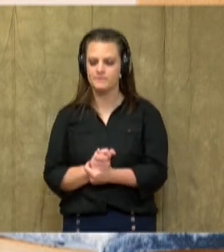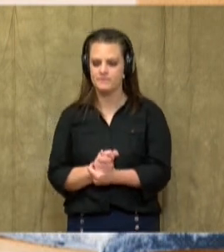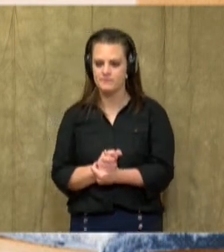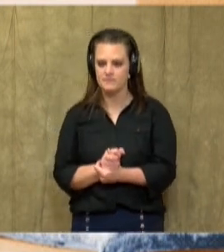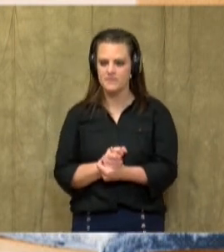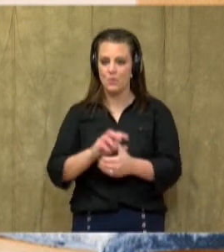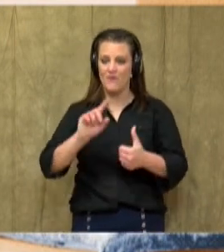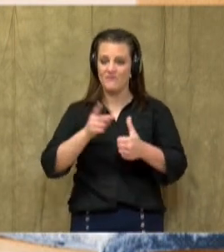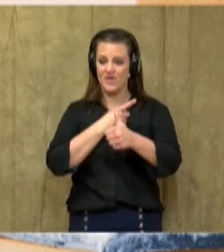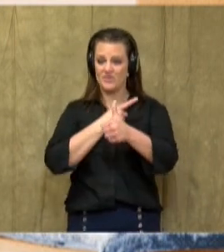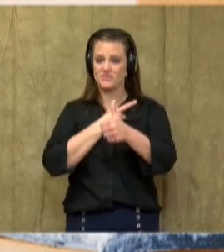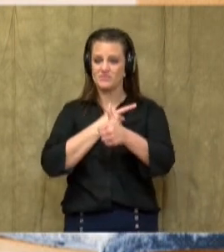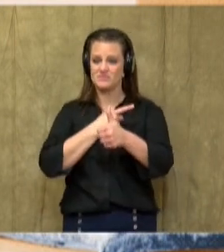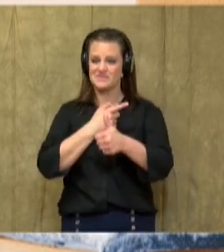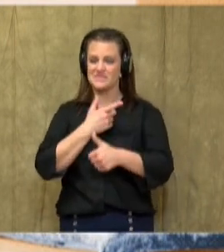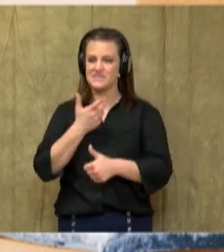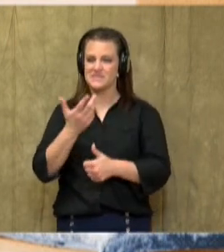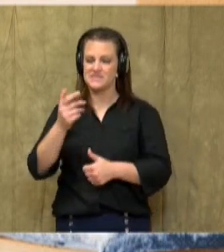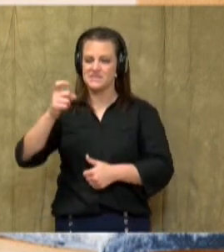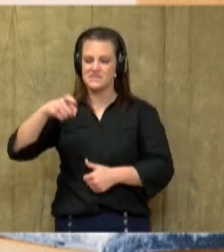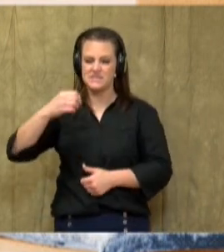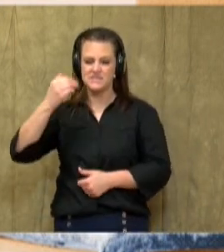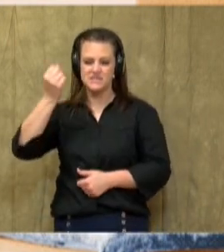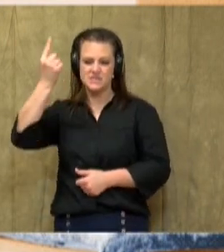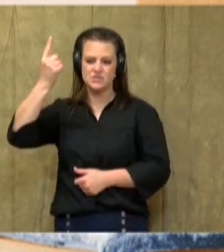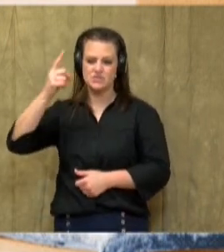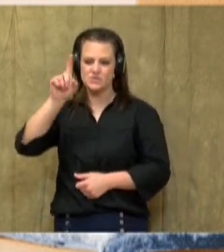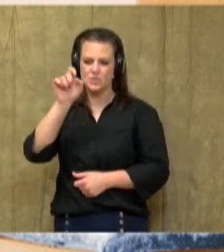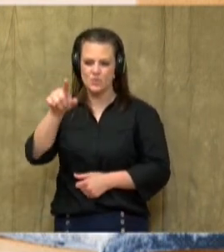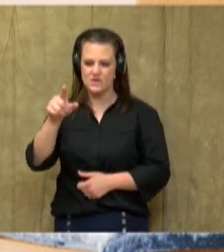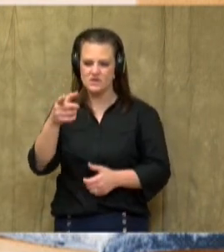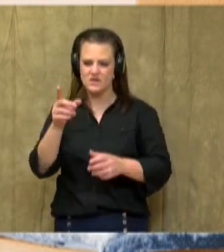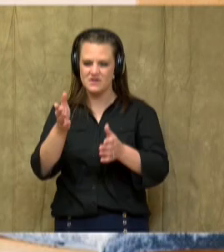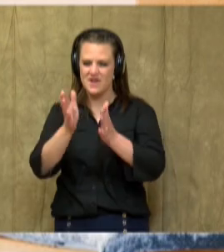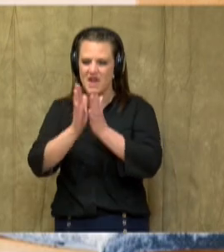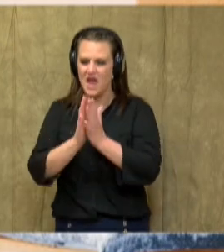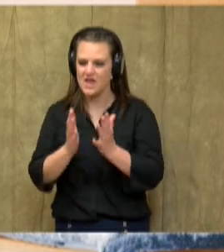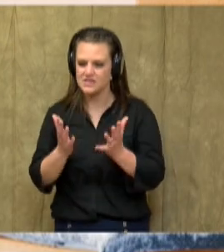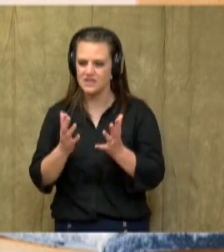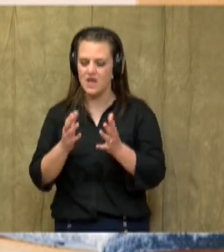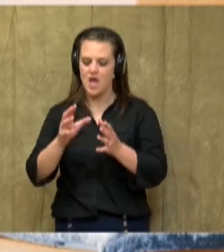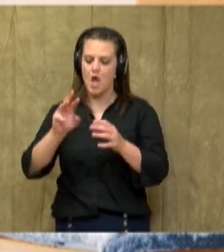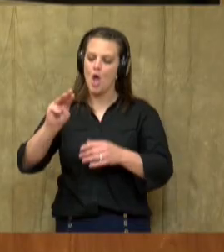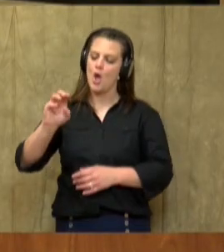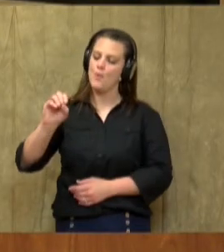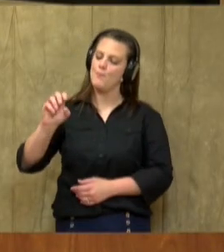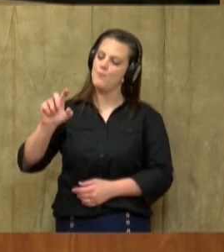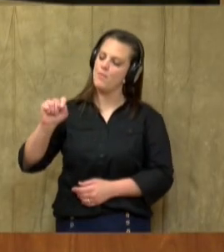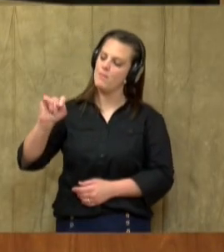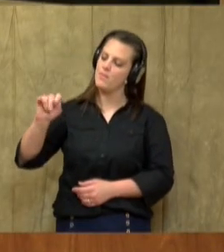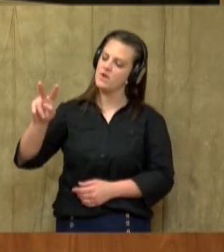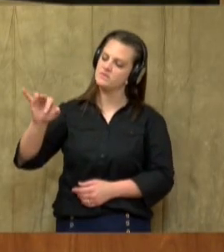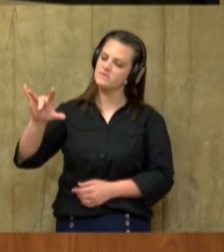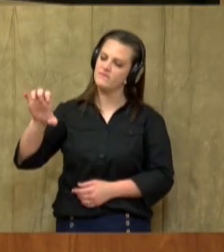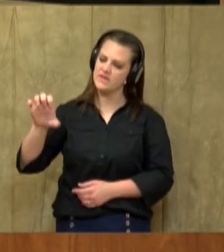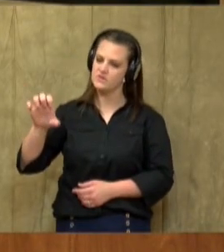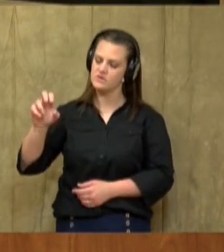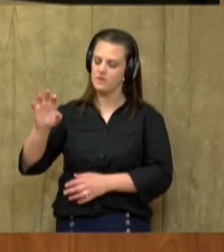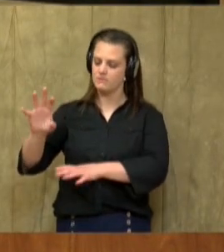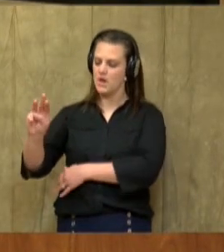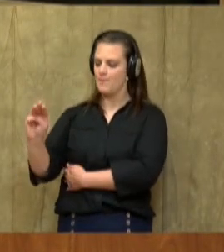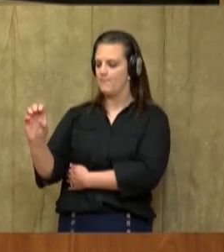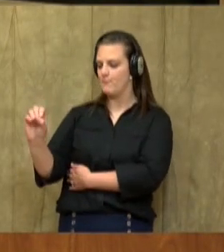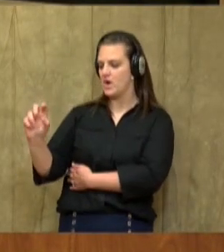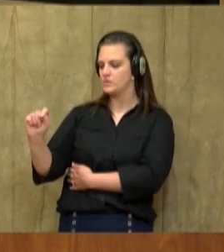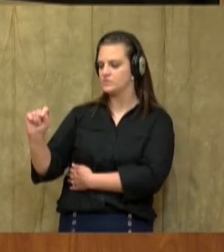Well, first thing, I kind of need to understand what the question's asking me. Do I know what motivation is? How